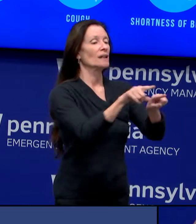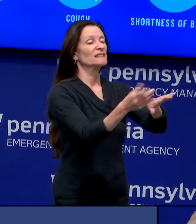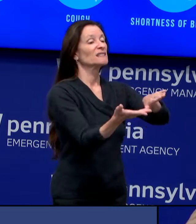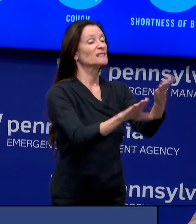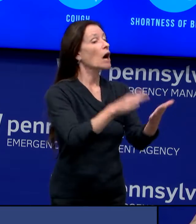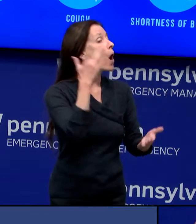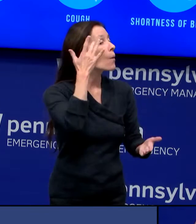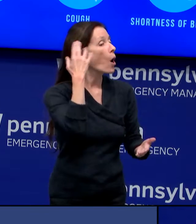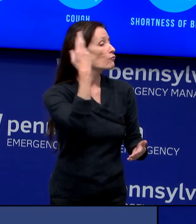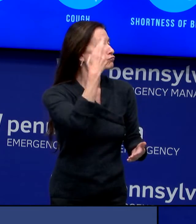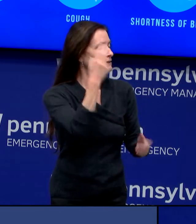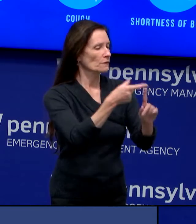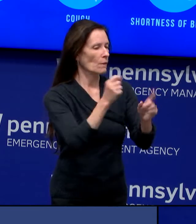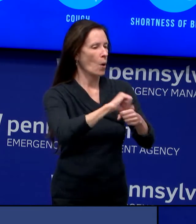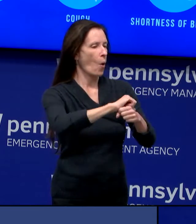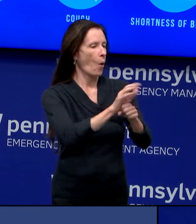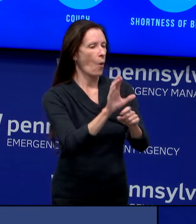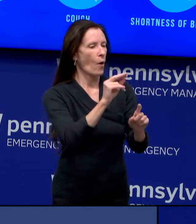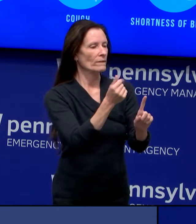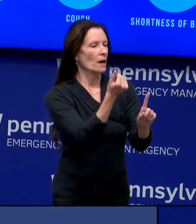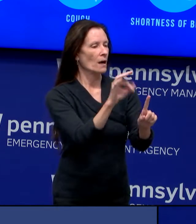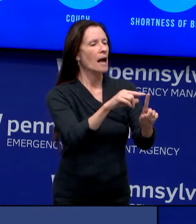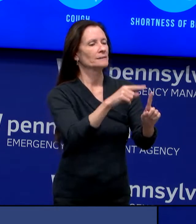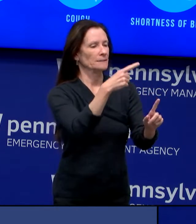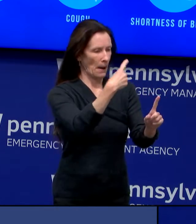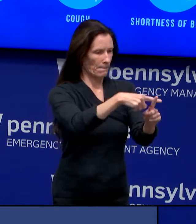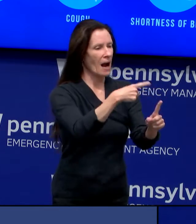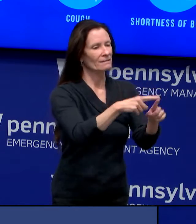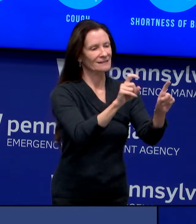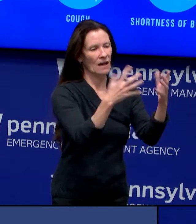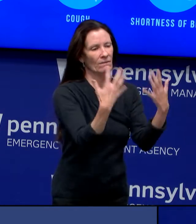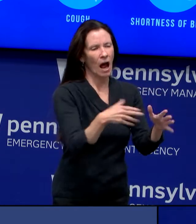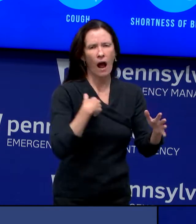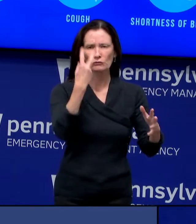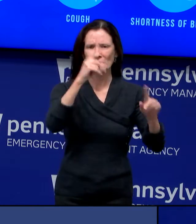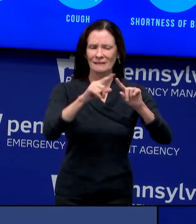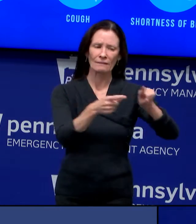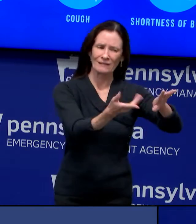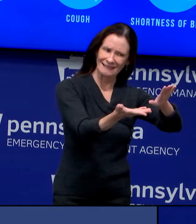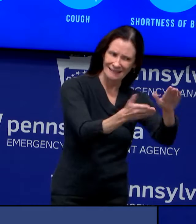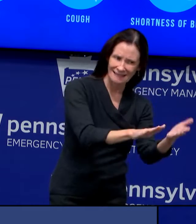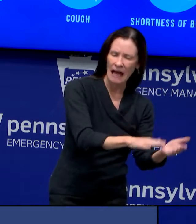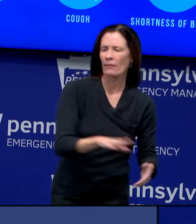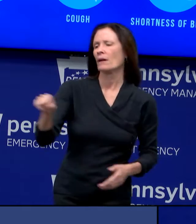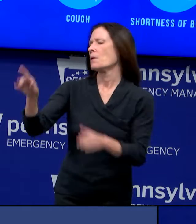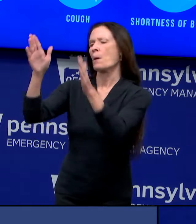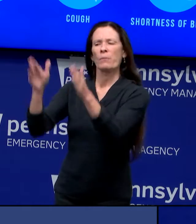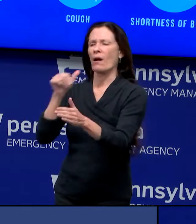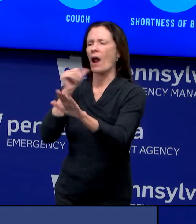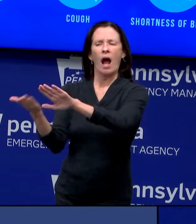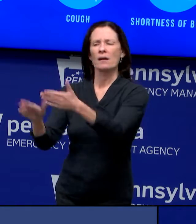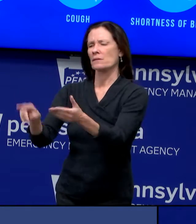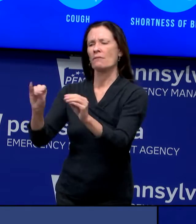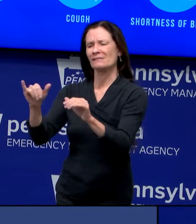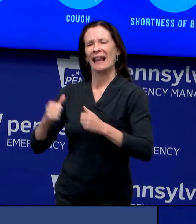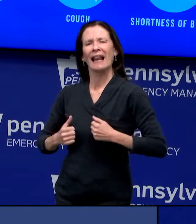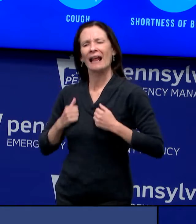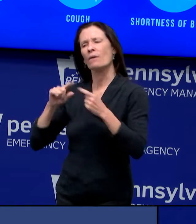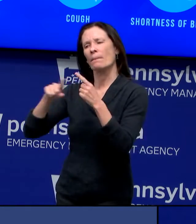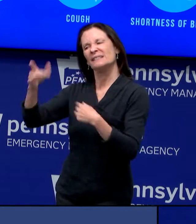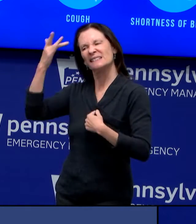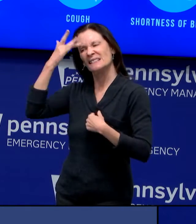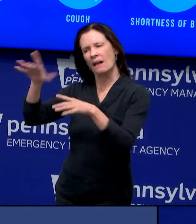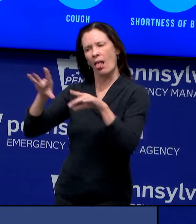but further review has determined that we needed more information before we could attribute them to a death related